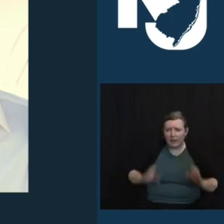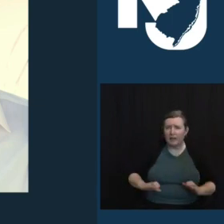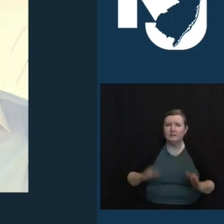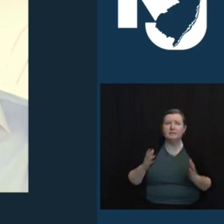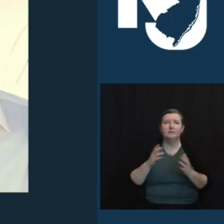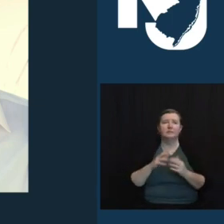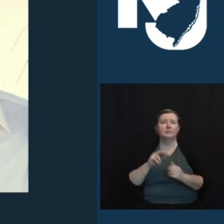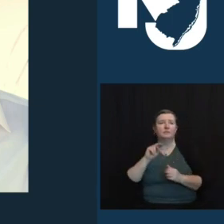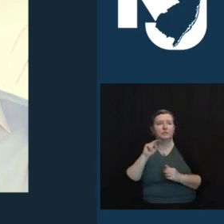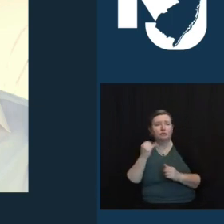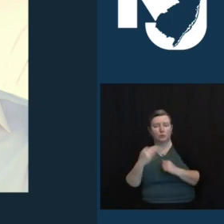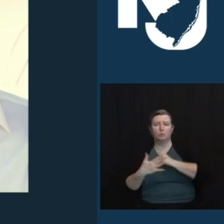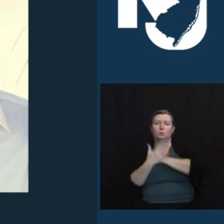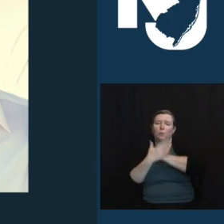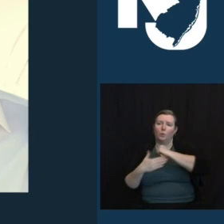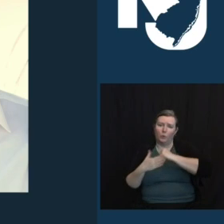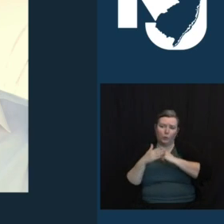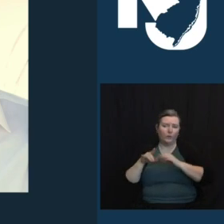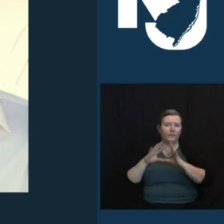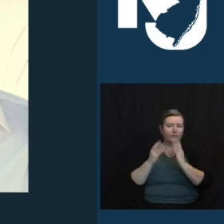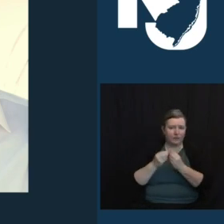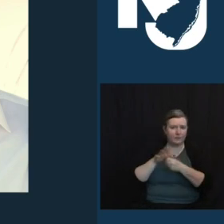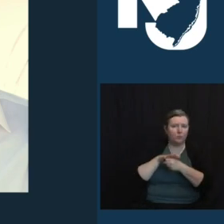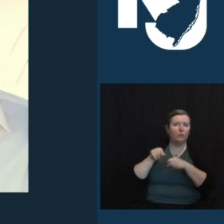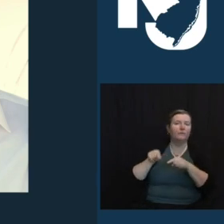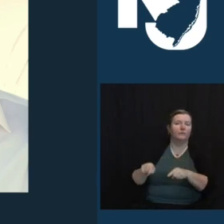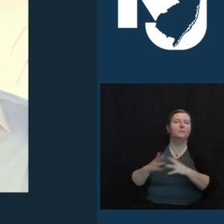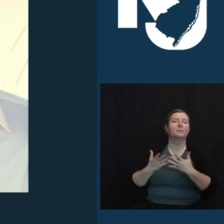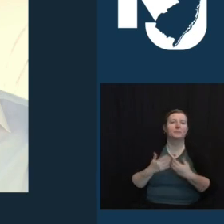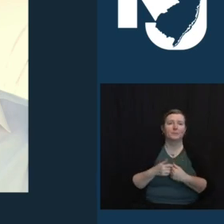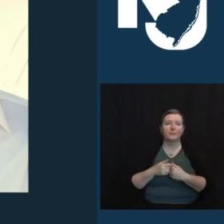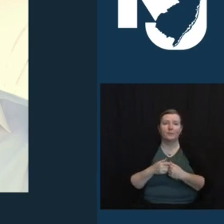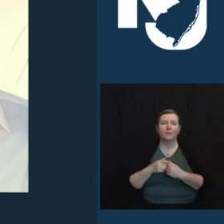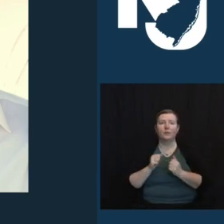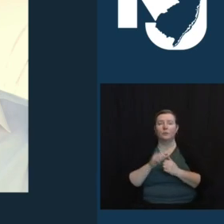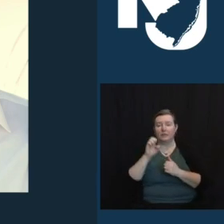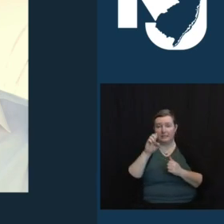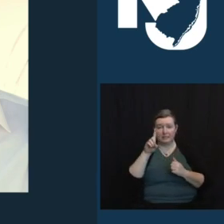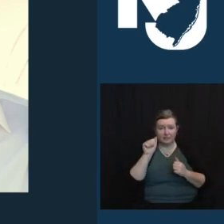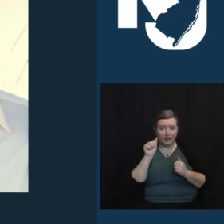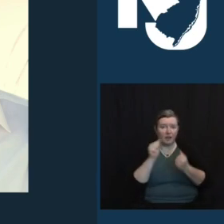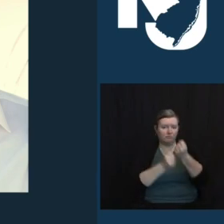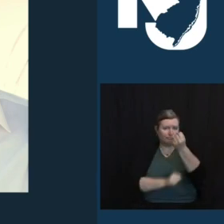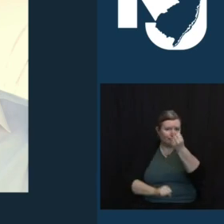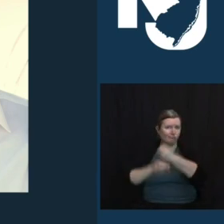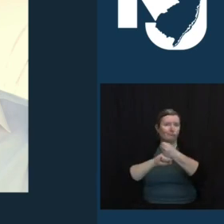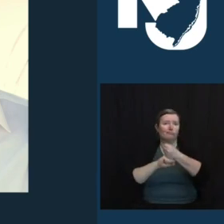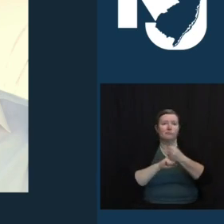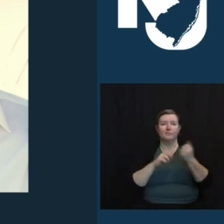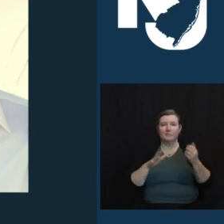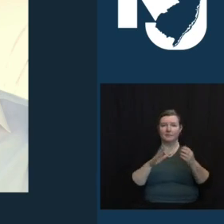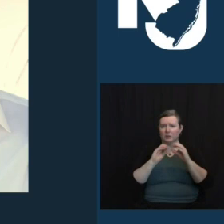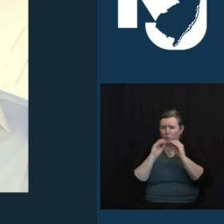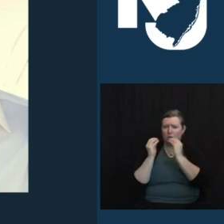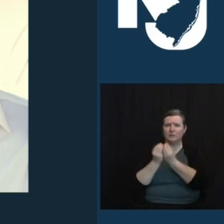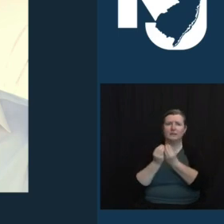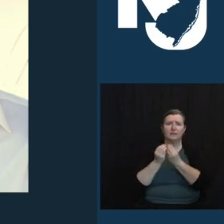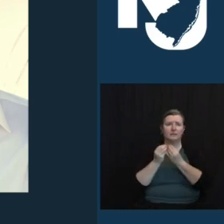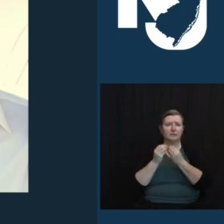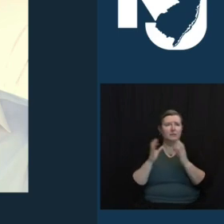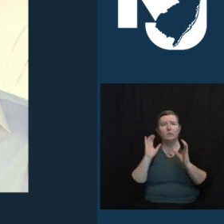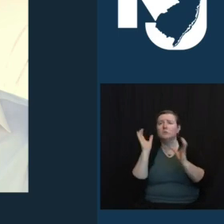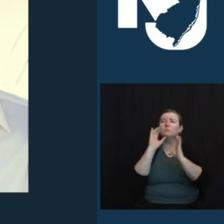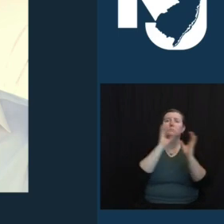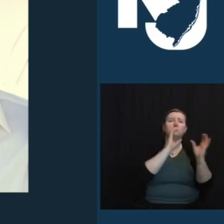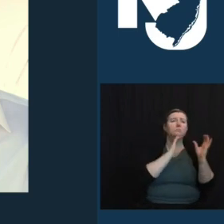restaurants. Even with the EDA's support, A Need We Feed is actively looking for corporate and other